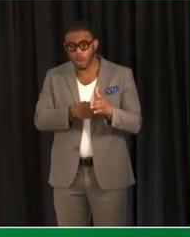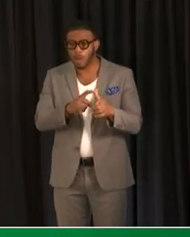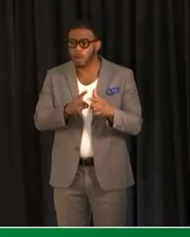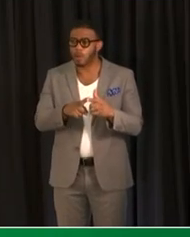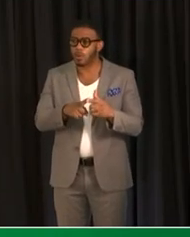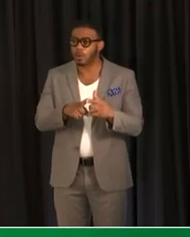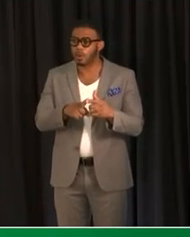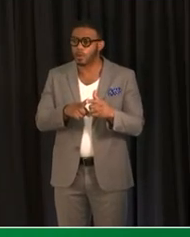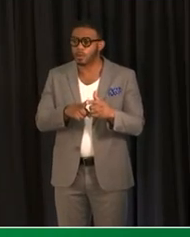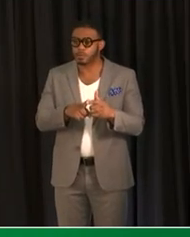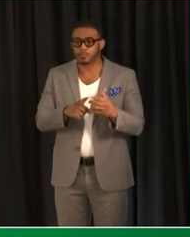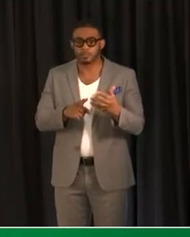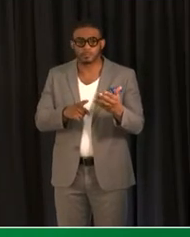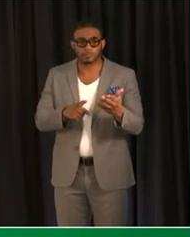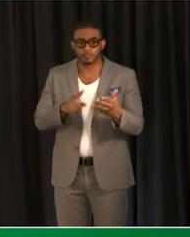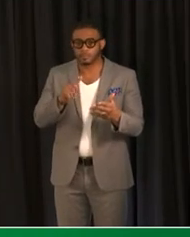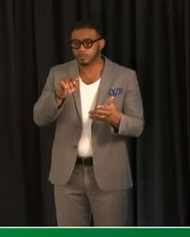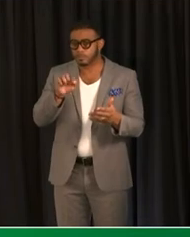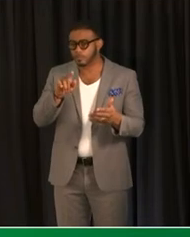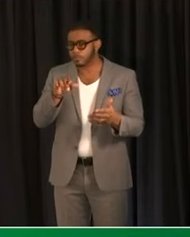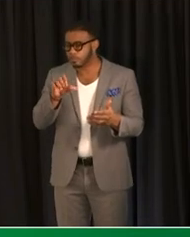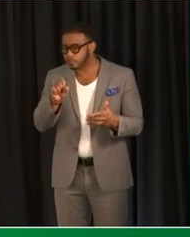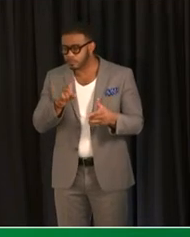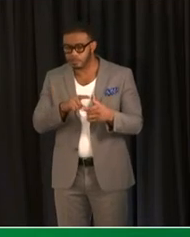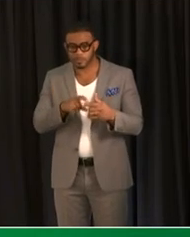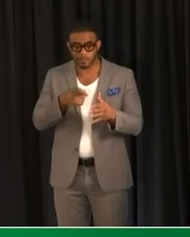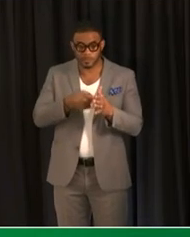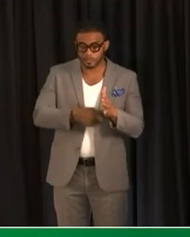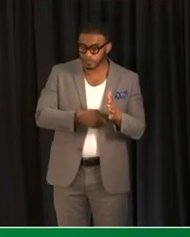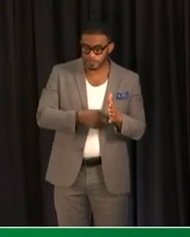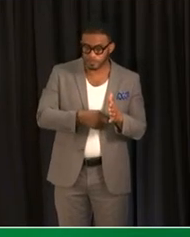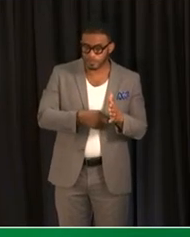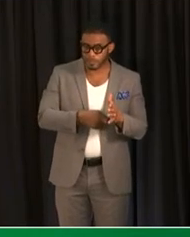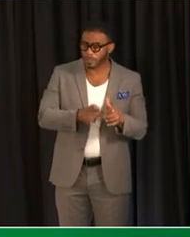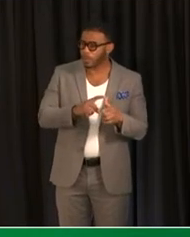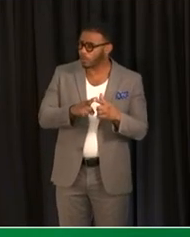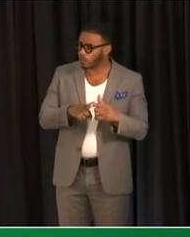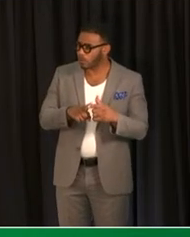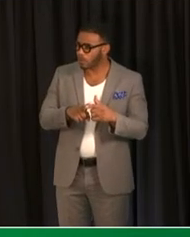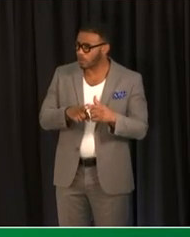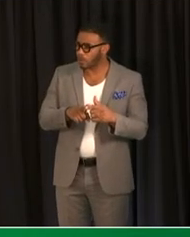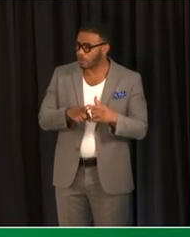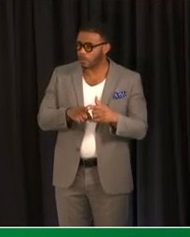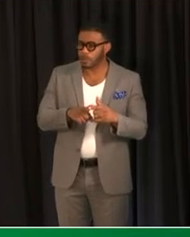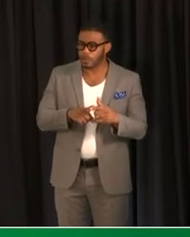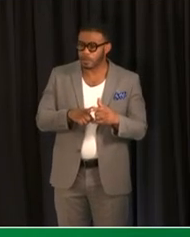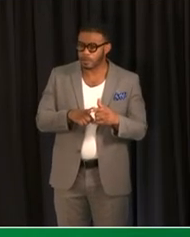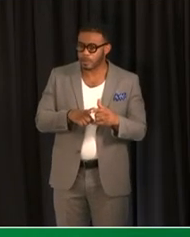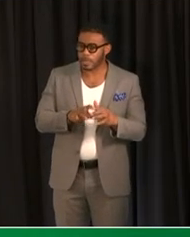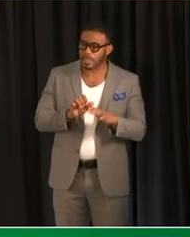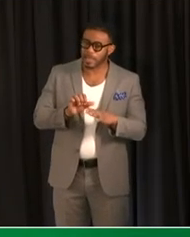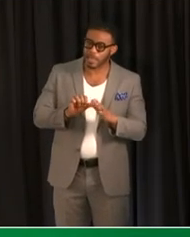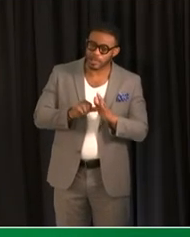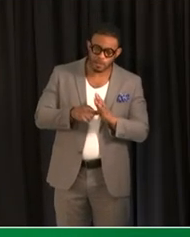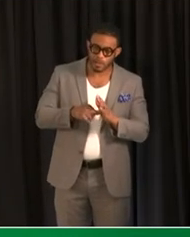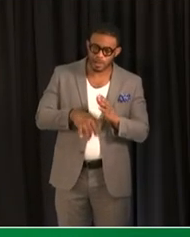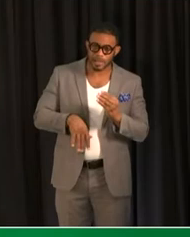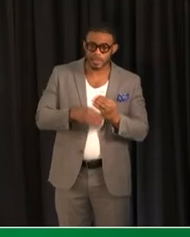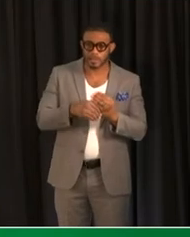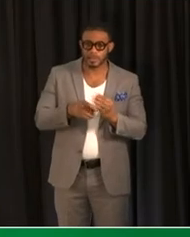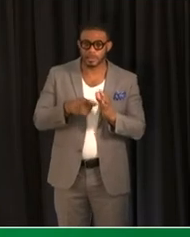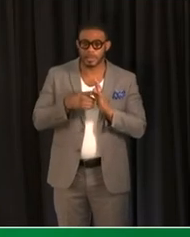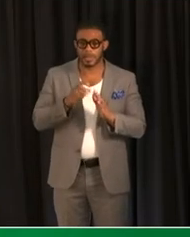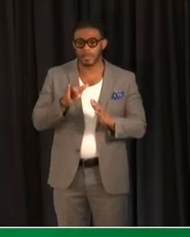costs or, you know, taxes or fees or enforce